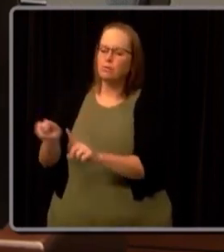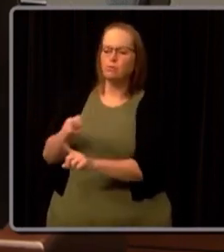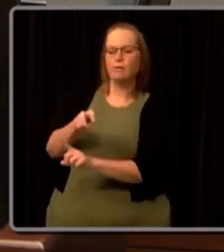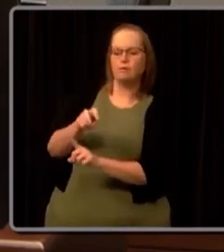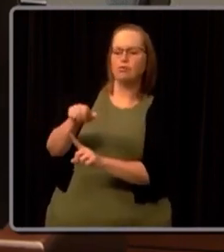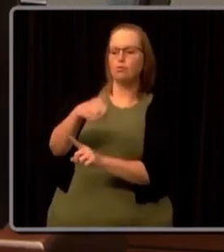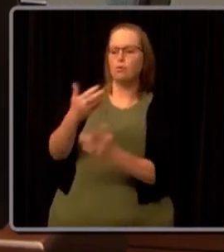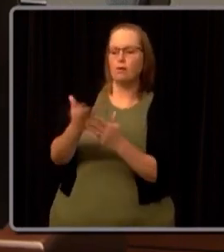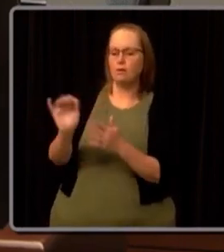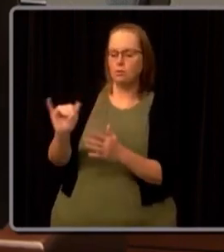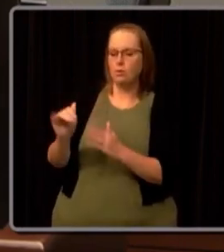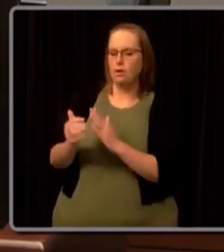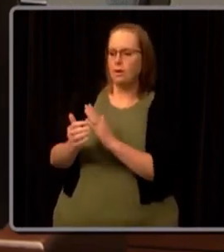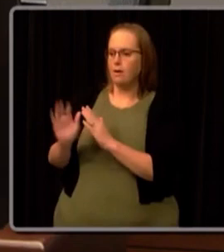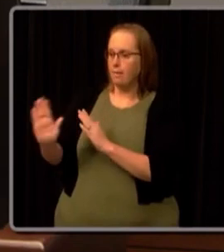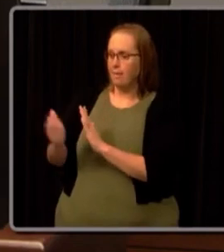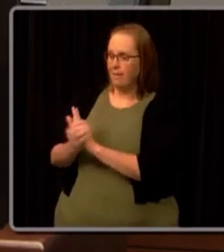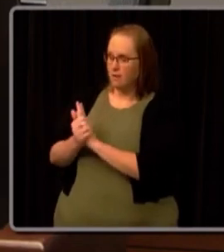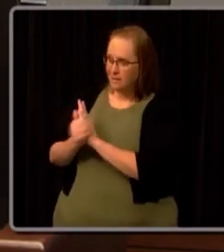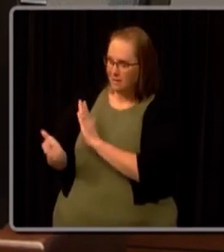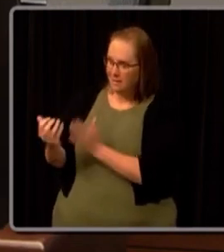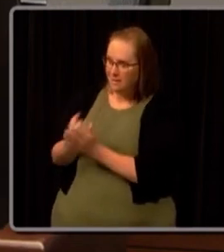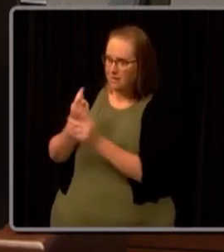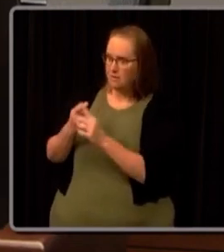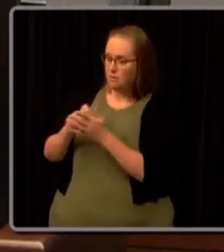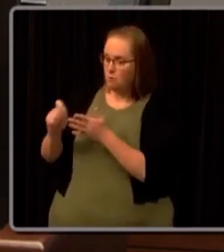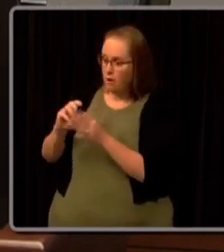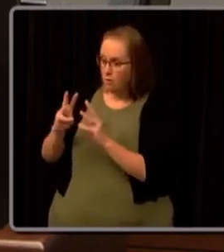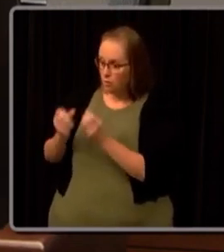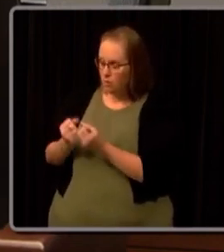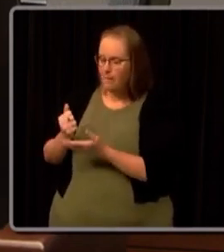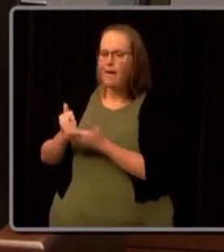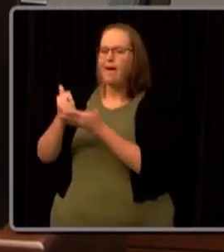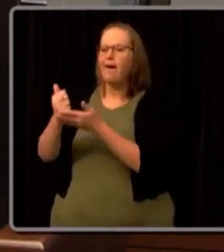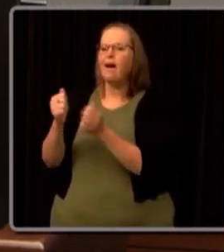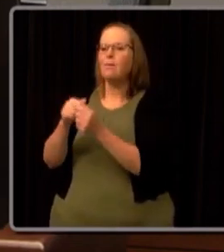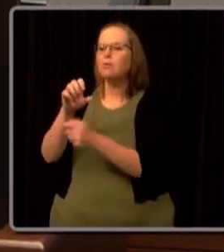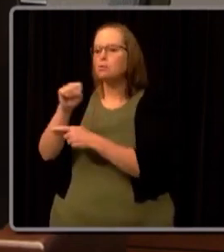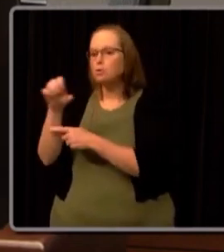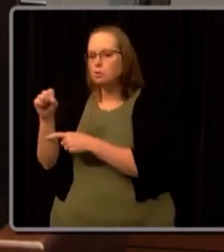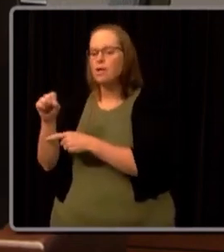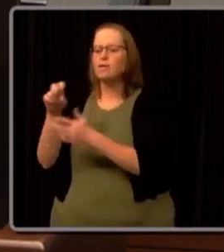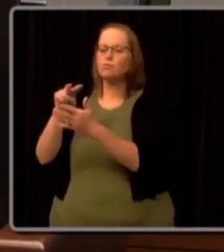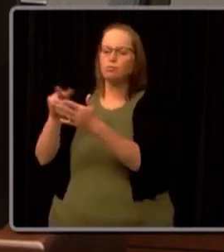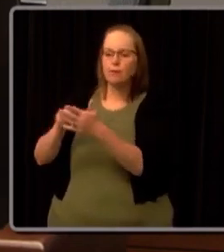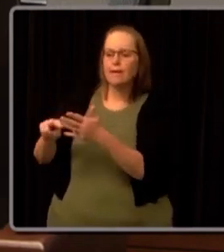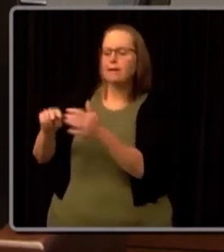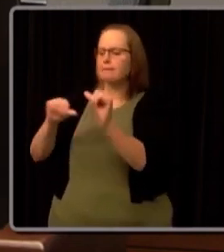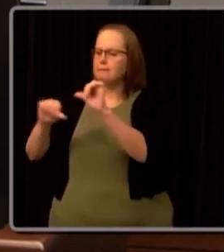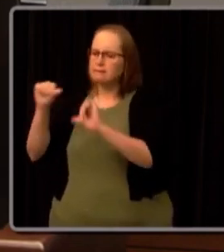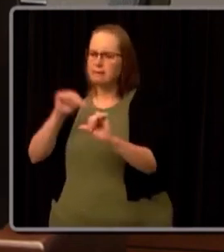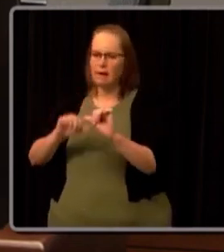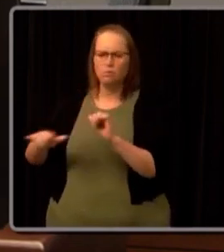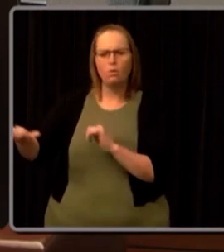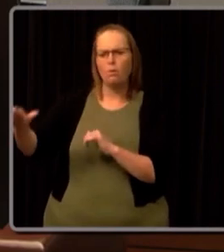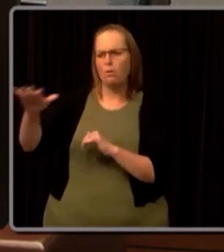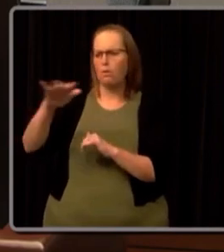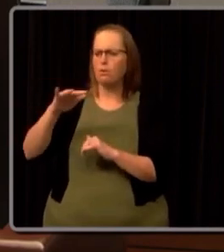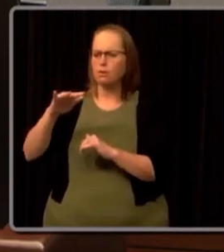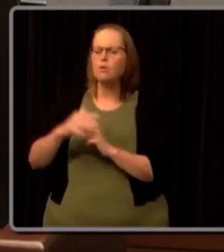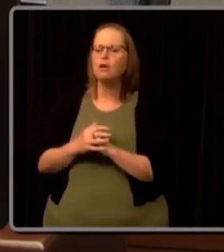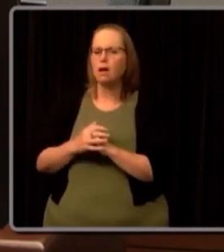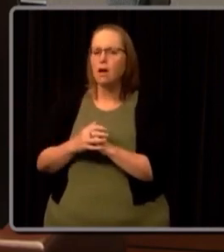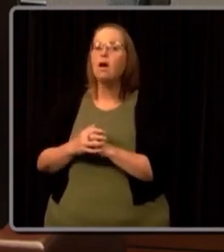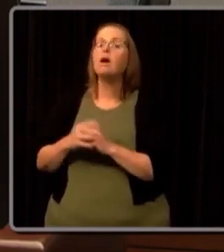I've seen that the skills that they've gained in Writer's Workshop help them in social studies, in reading, in science, all across the board. And because of that, we